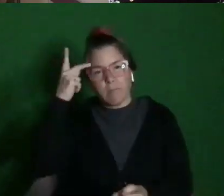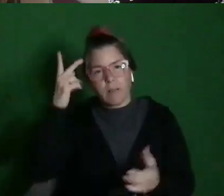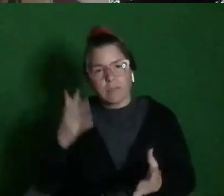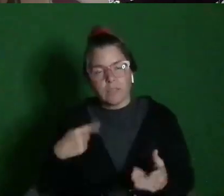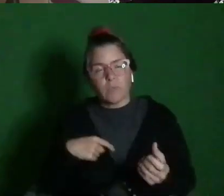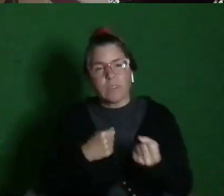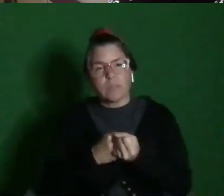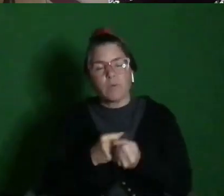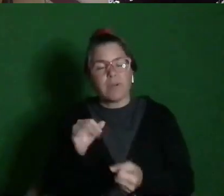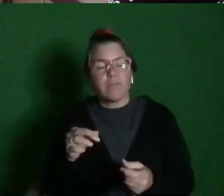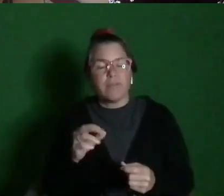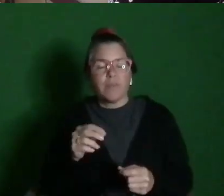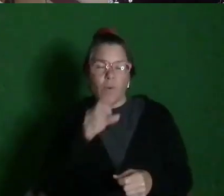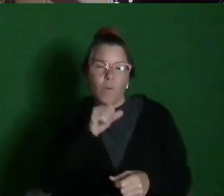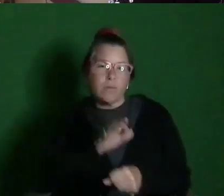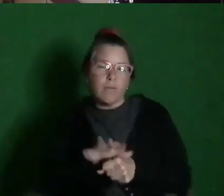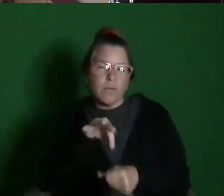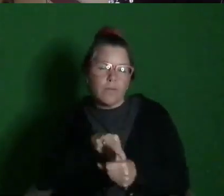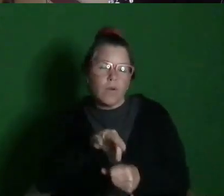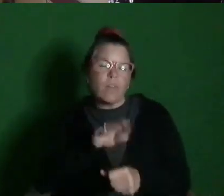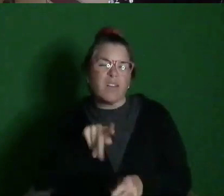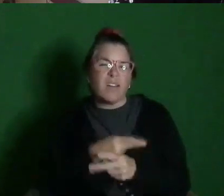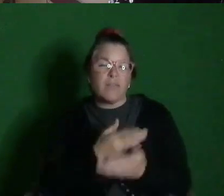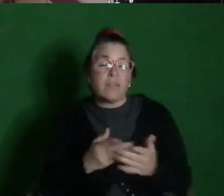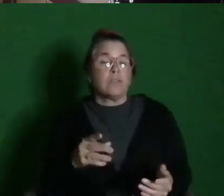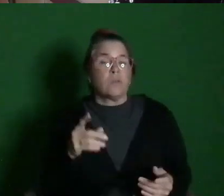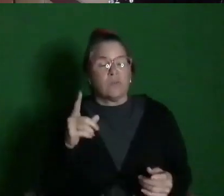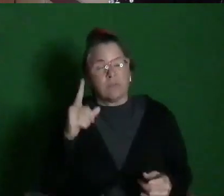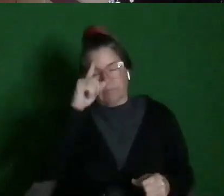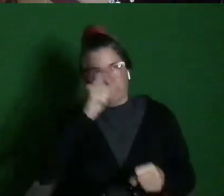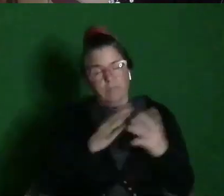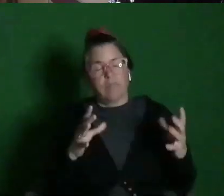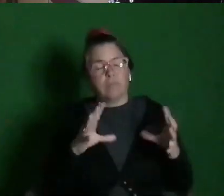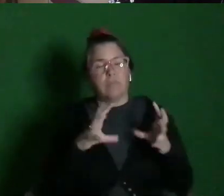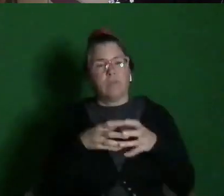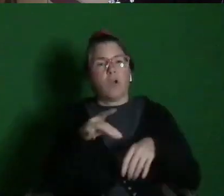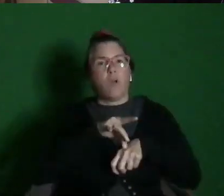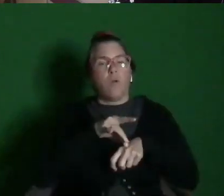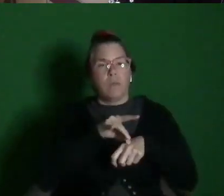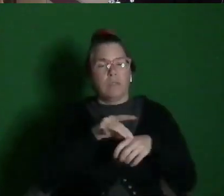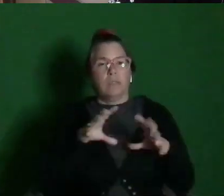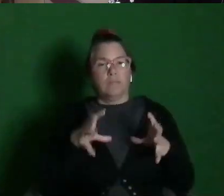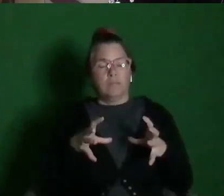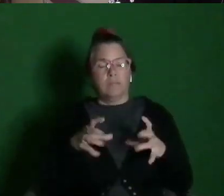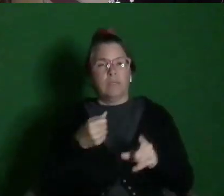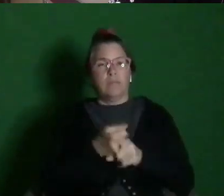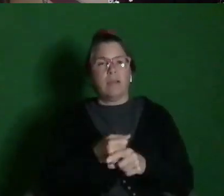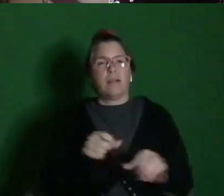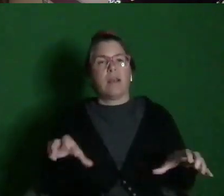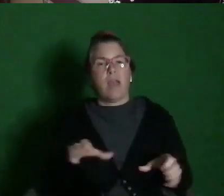we're old enough to vote, and things like that. So to think more globally and act